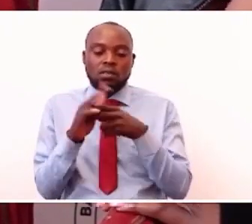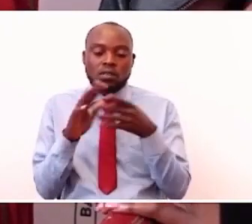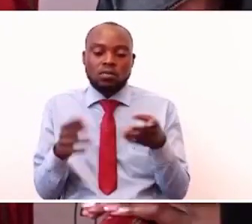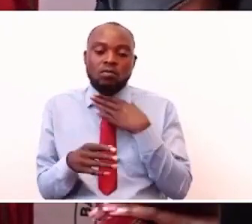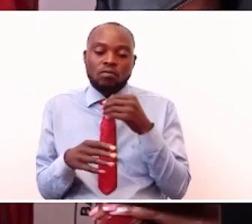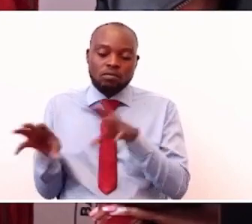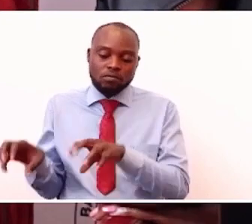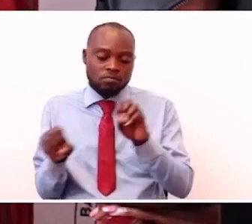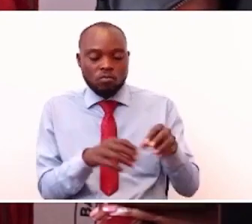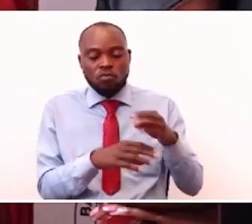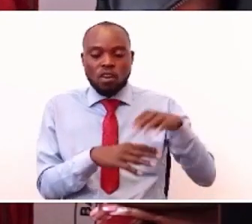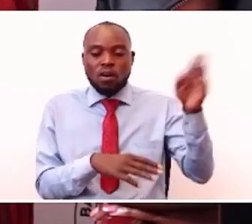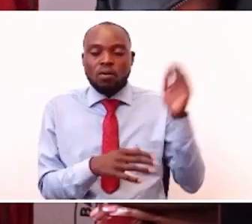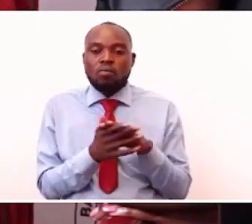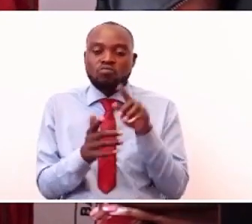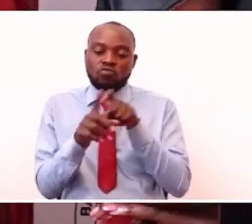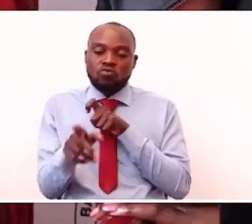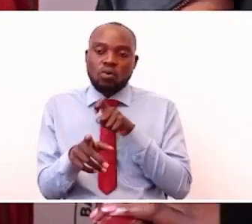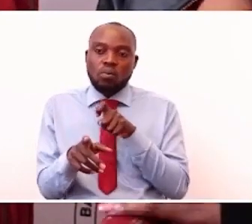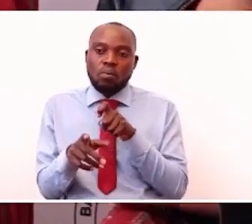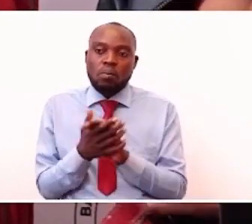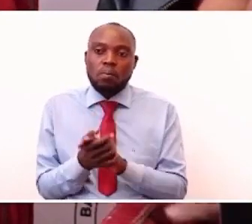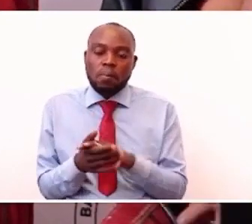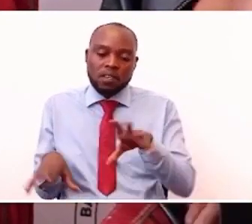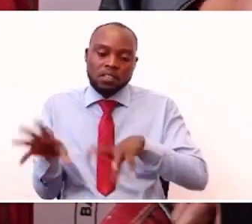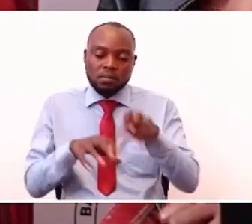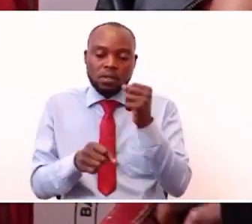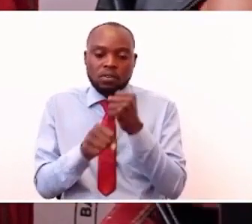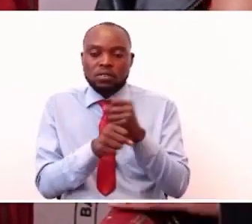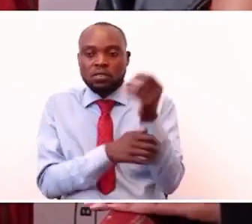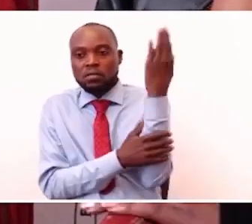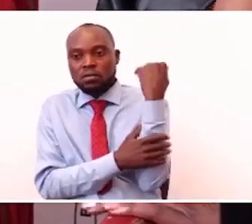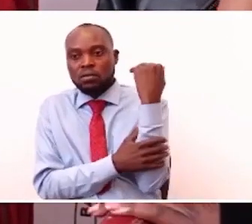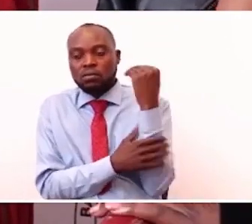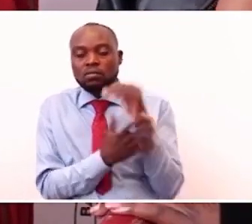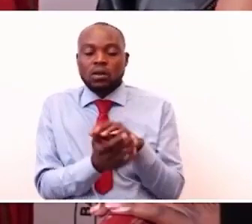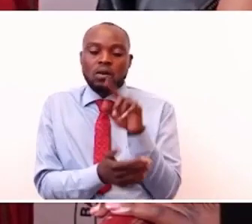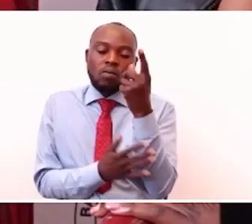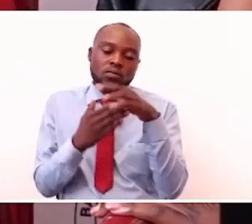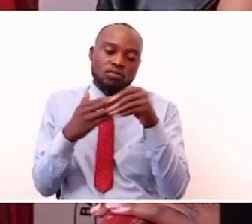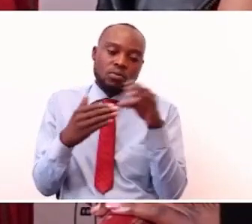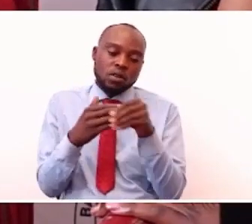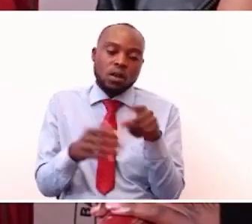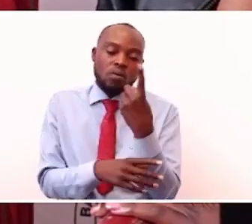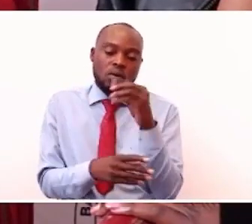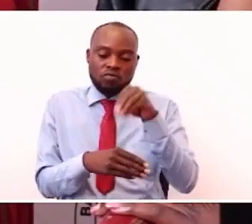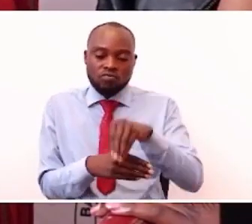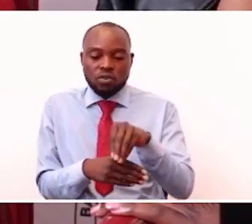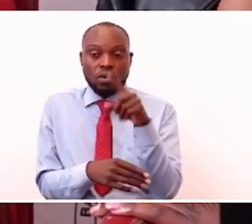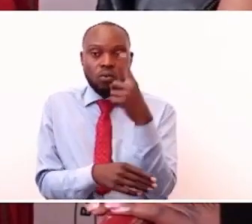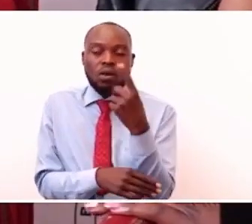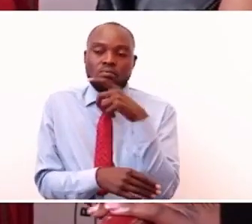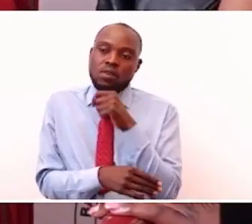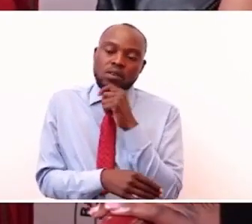away from the current system that speaks about $1, one vote, to one man, one